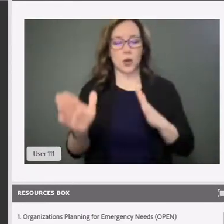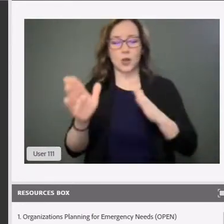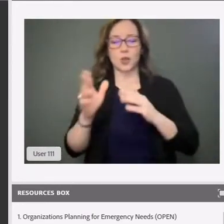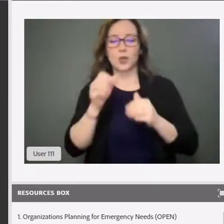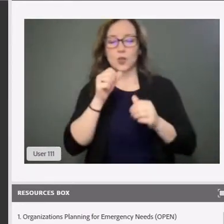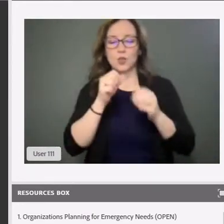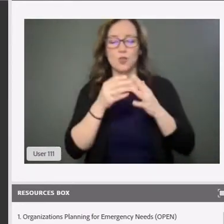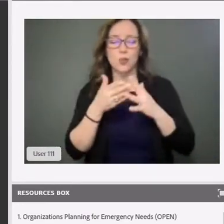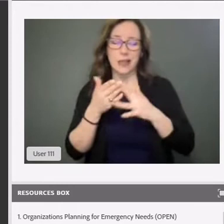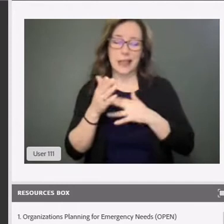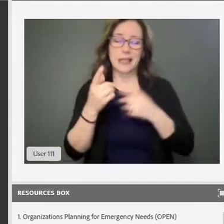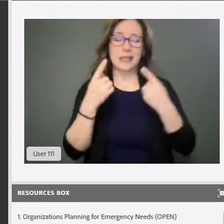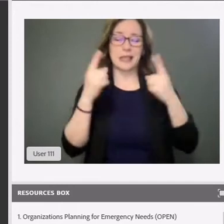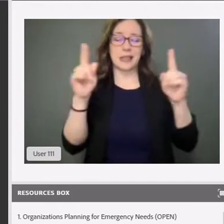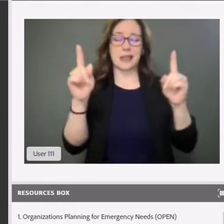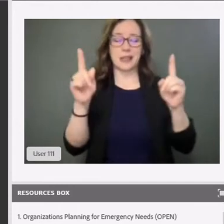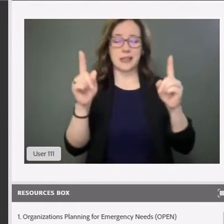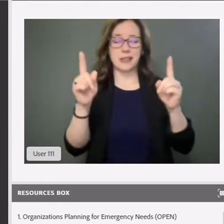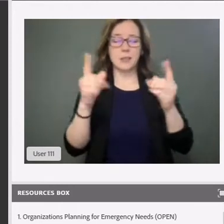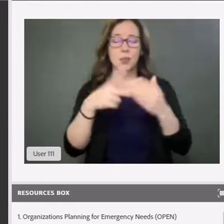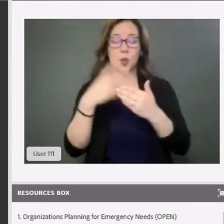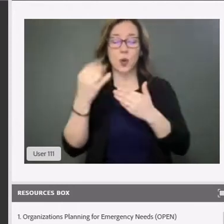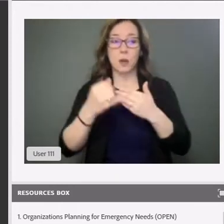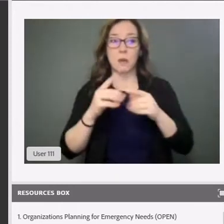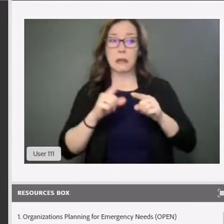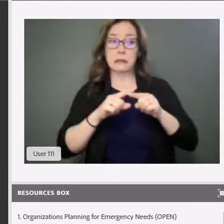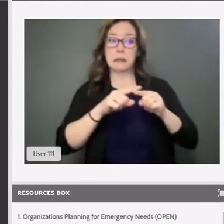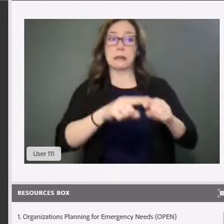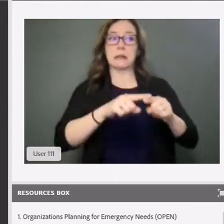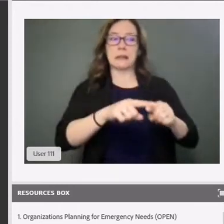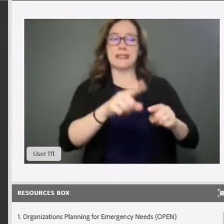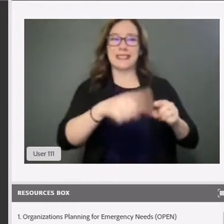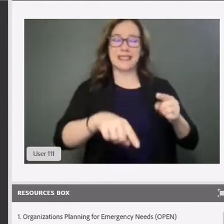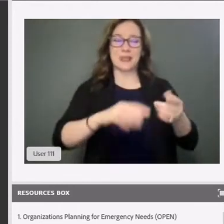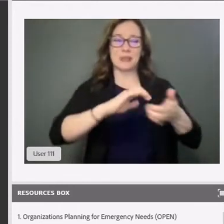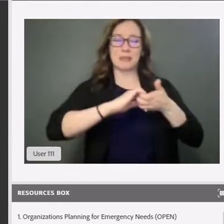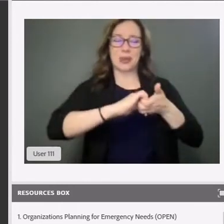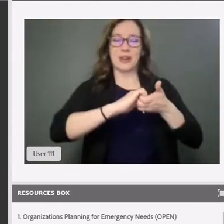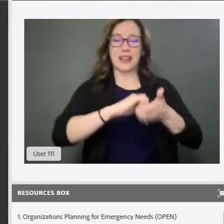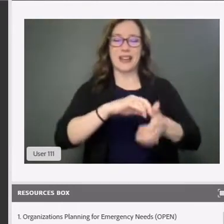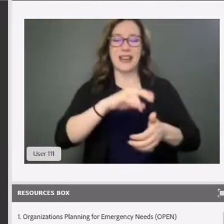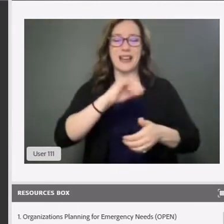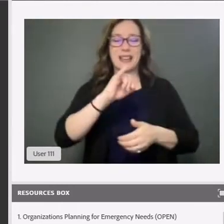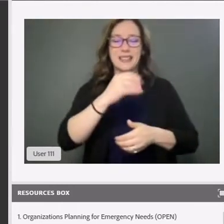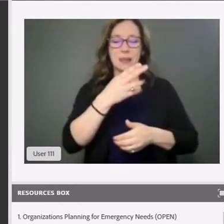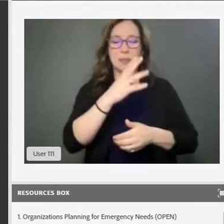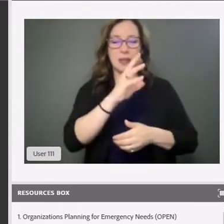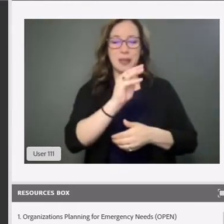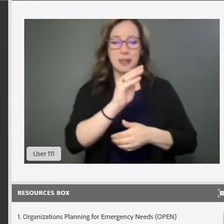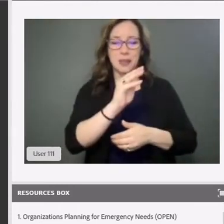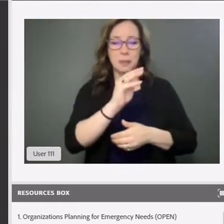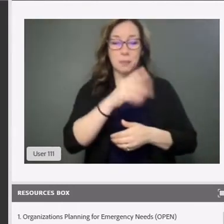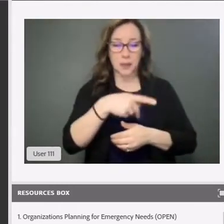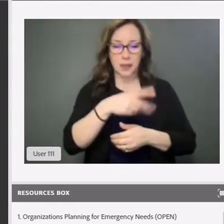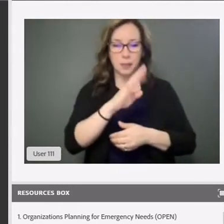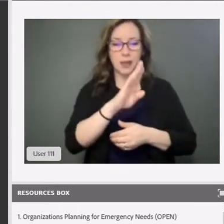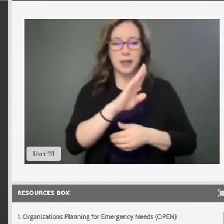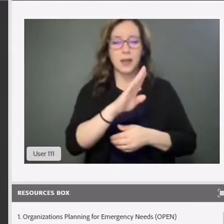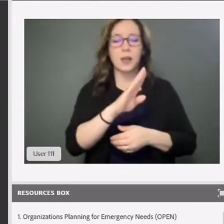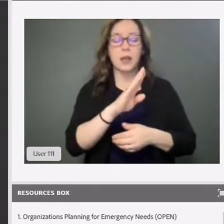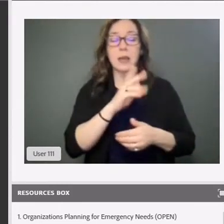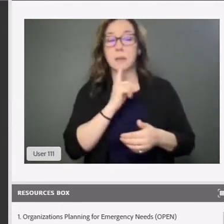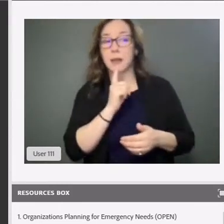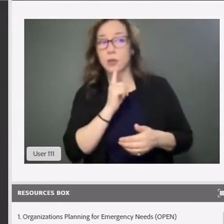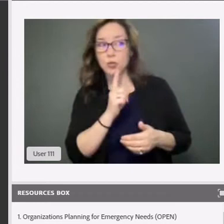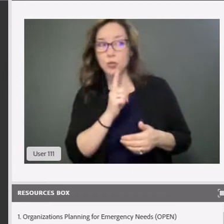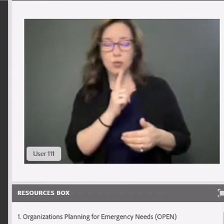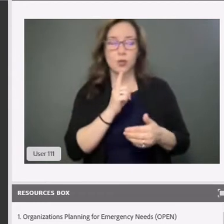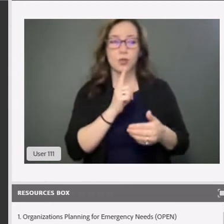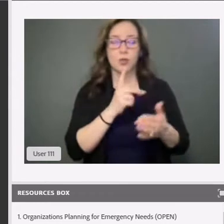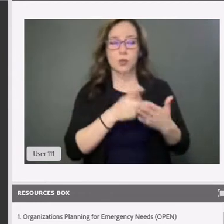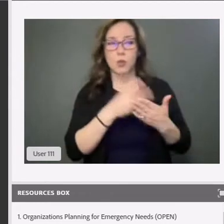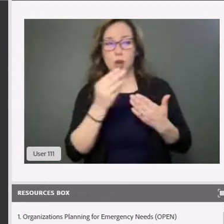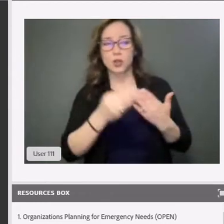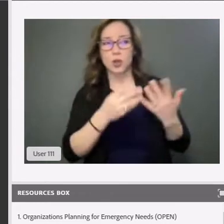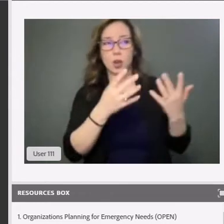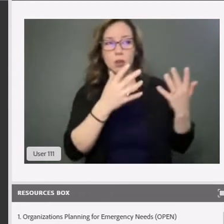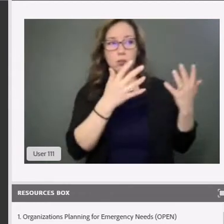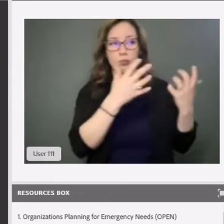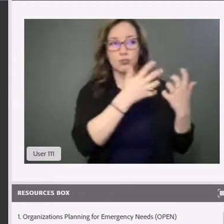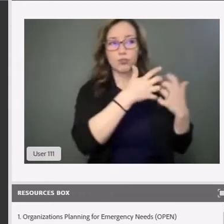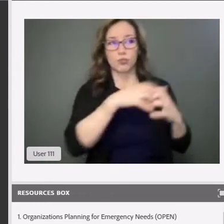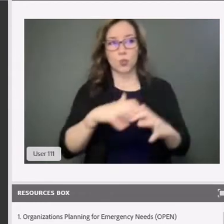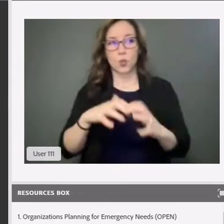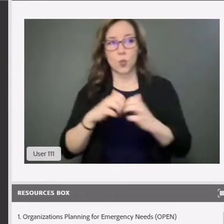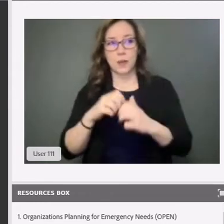rely very heavily with our partners, Aaron's group at ICPD, to review those projects and to make sure that they are in alignment with that